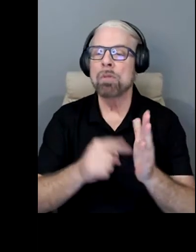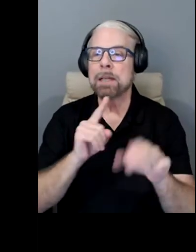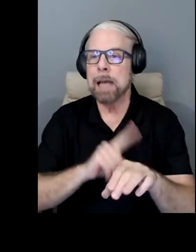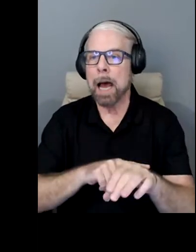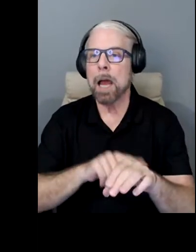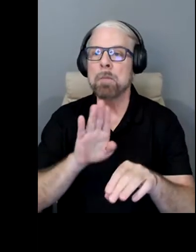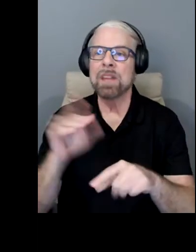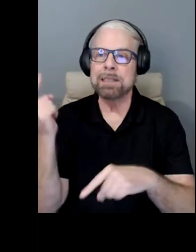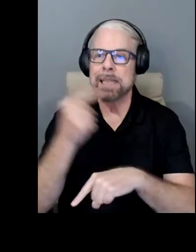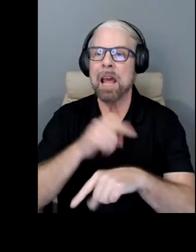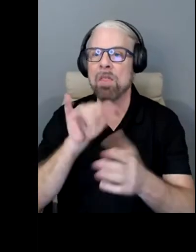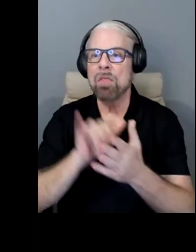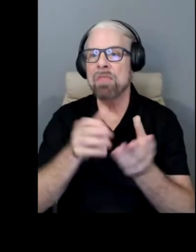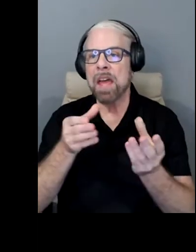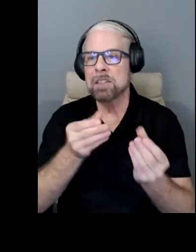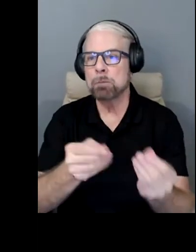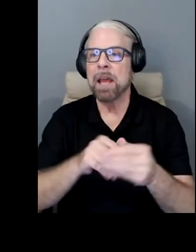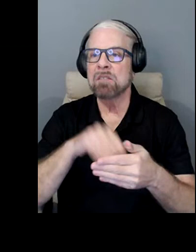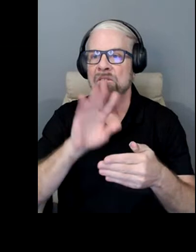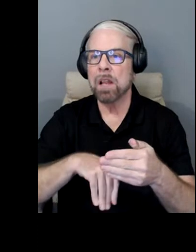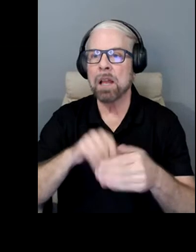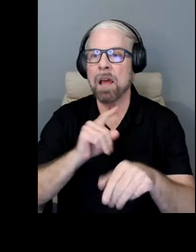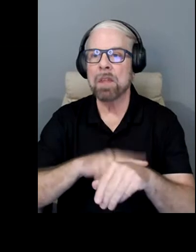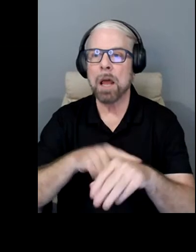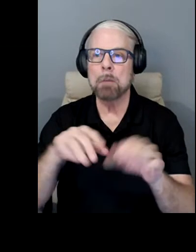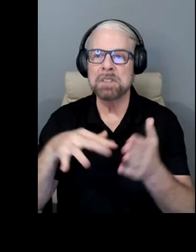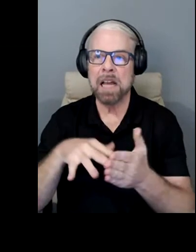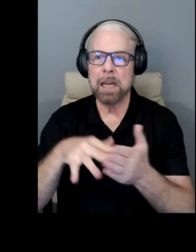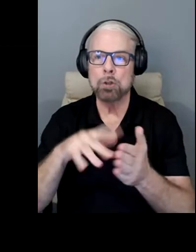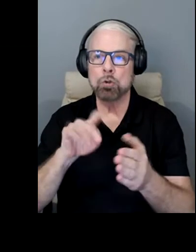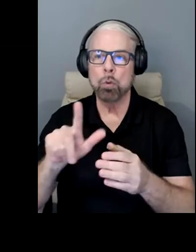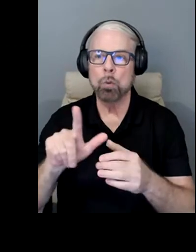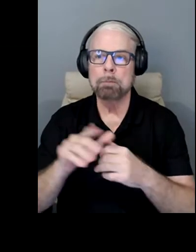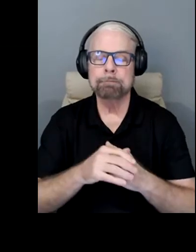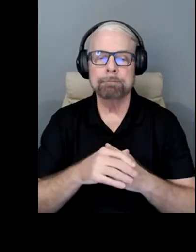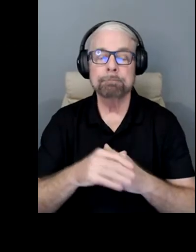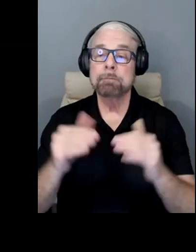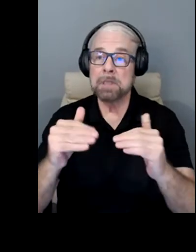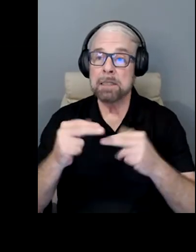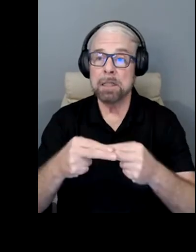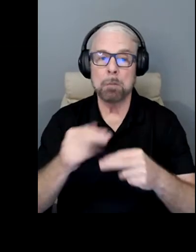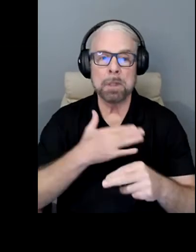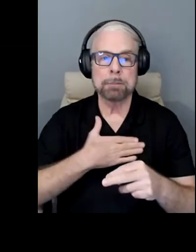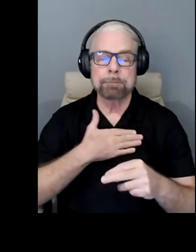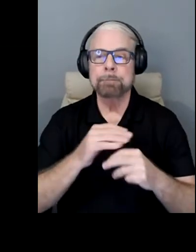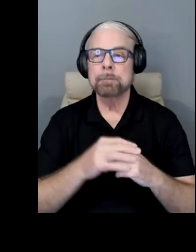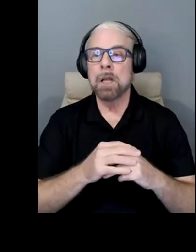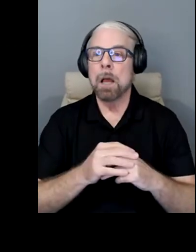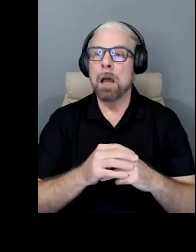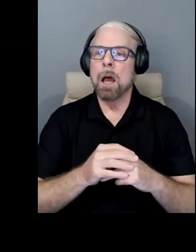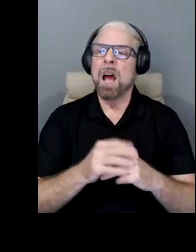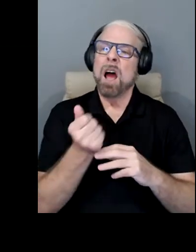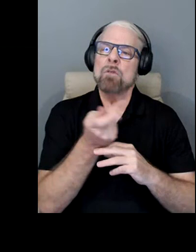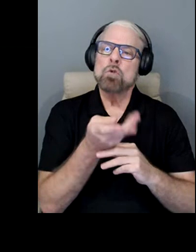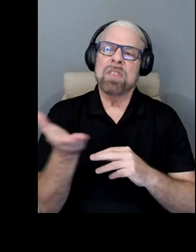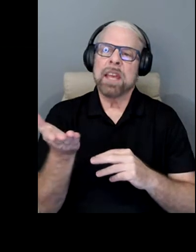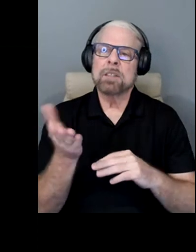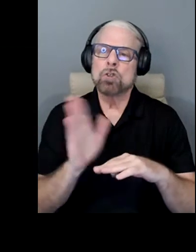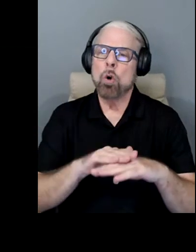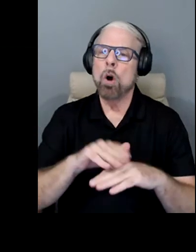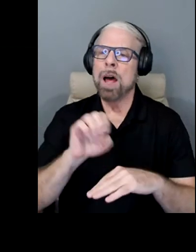day that they spent completing the time study. So next slide, please, Greg. So just a couple of things on